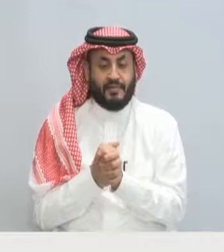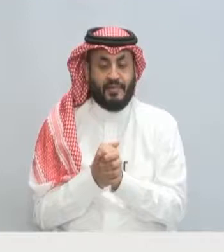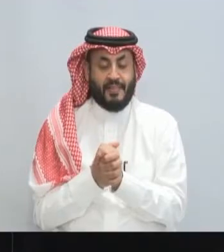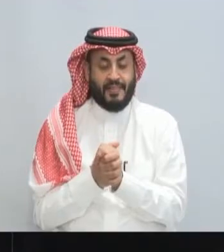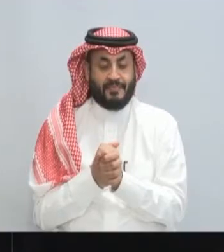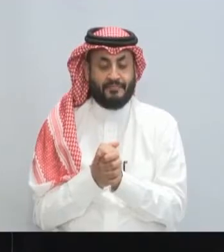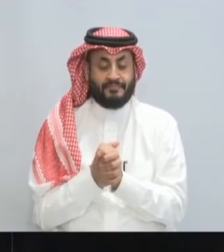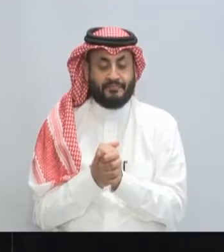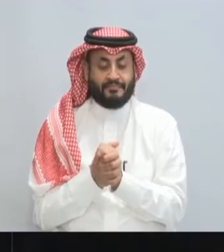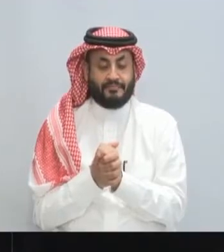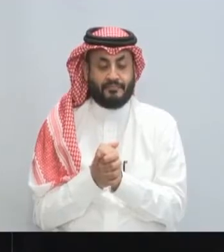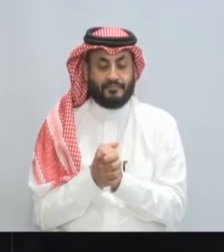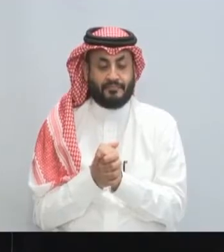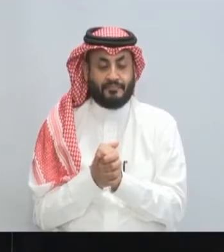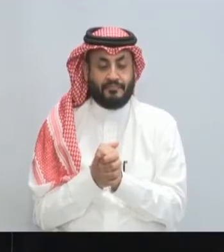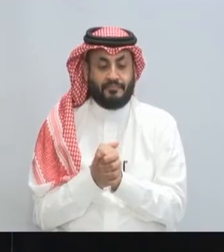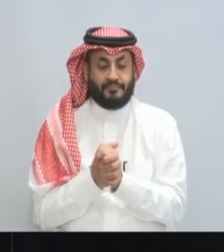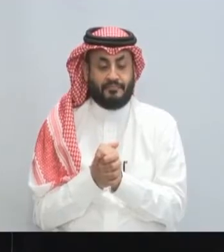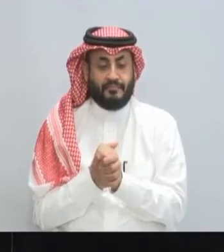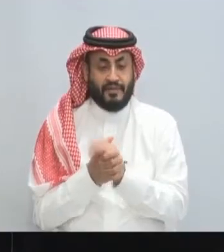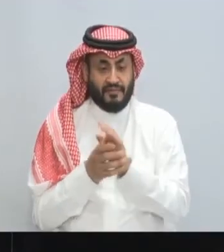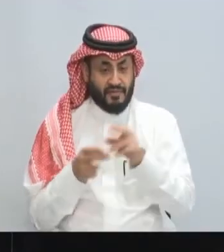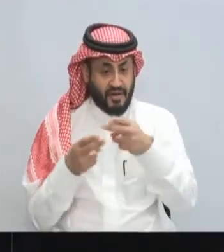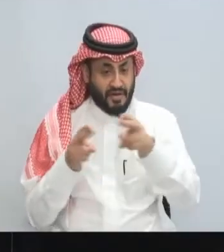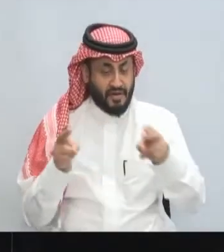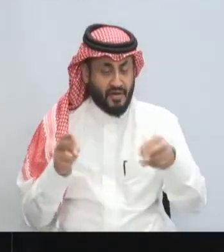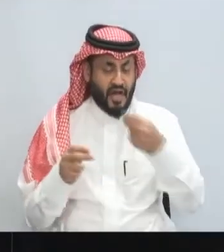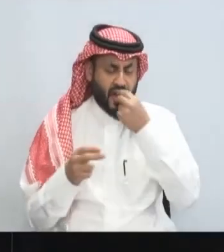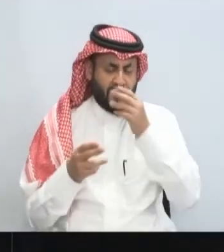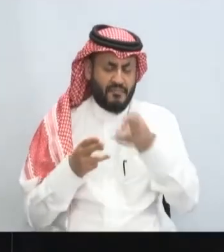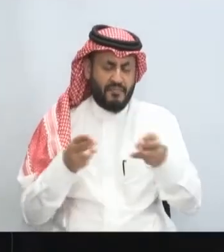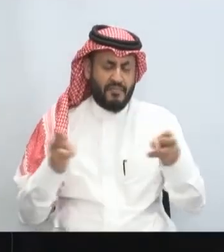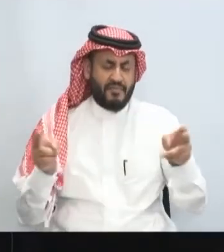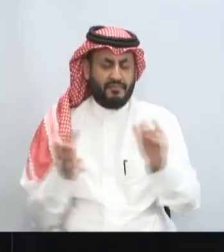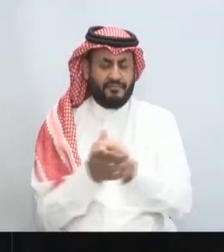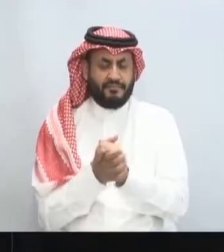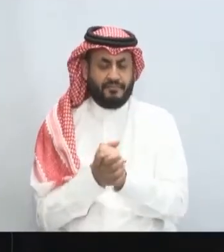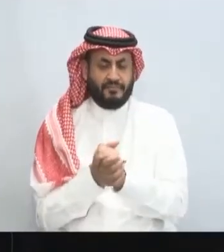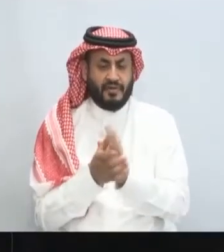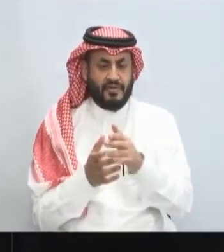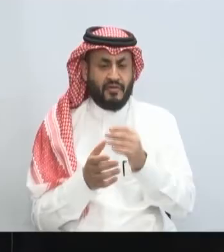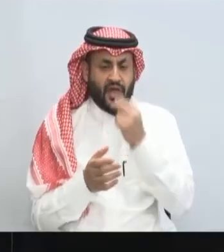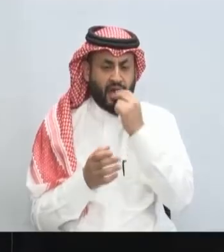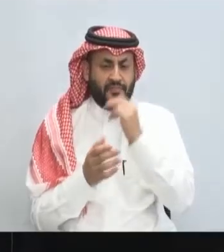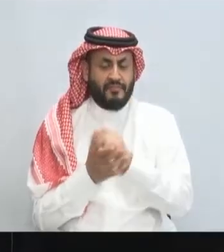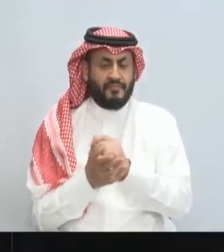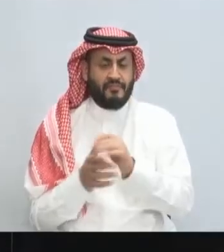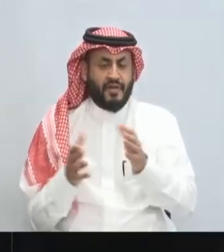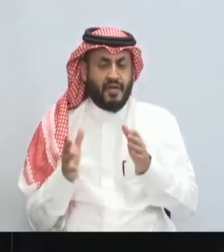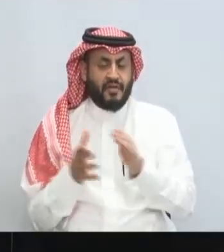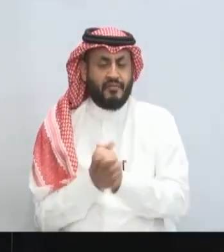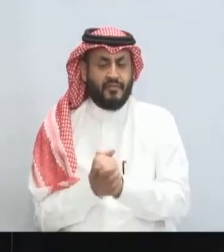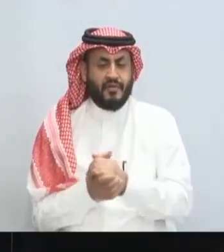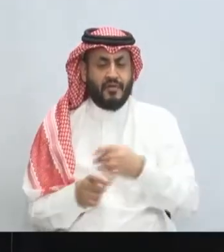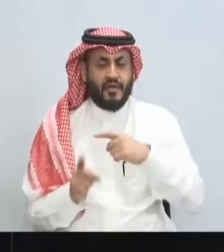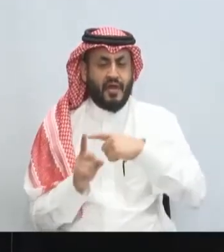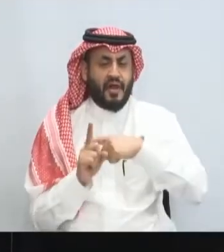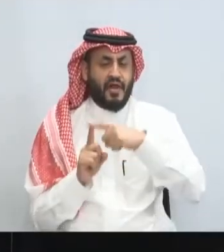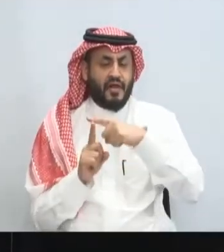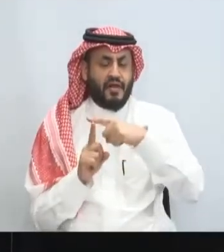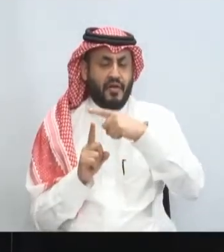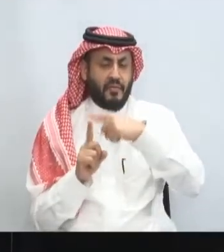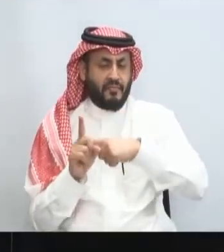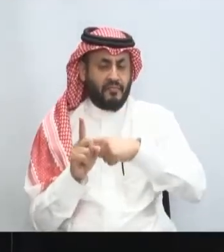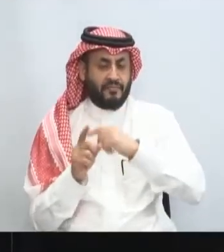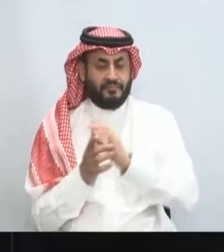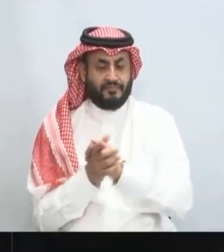here we talked about the different taste, how it is cold and how it is hot and how it